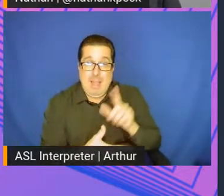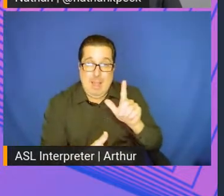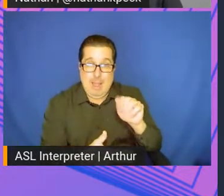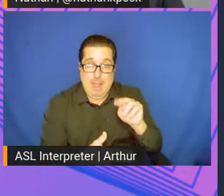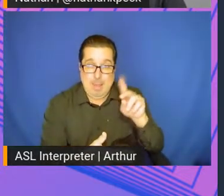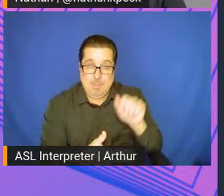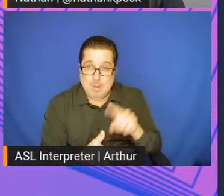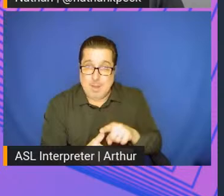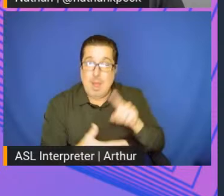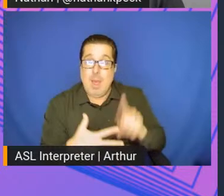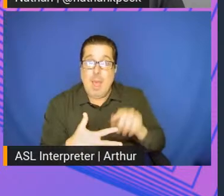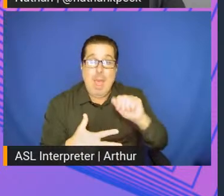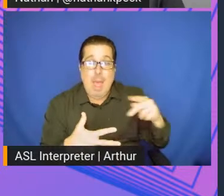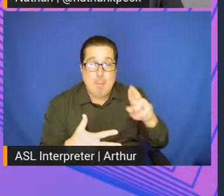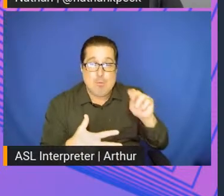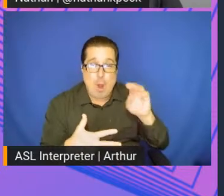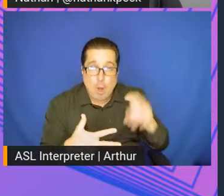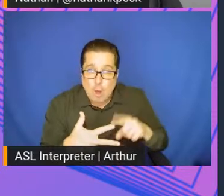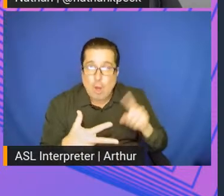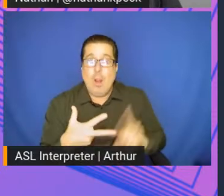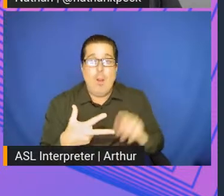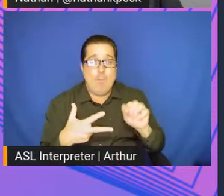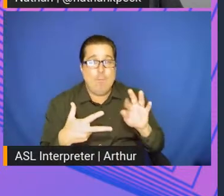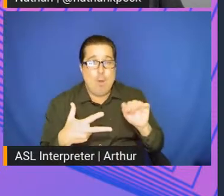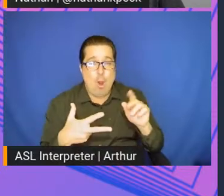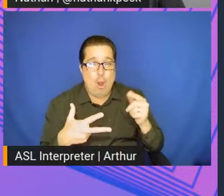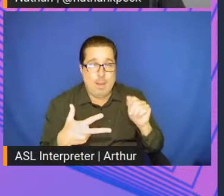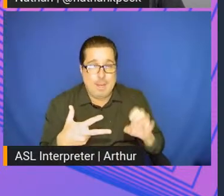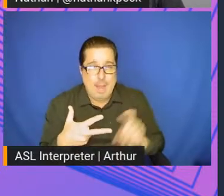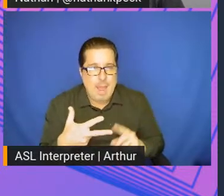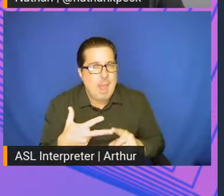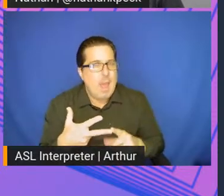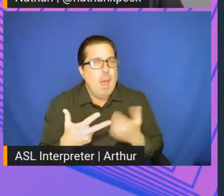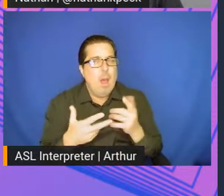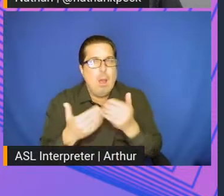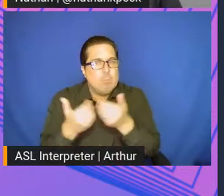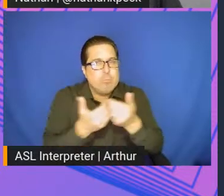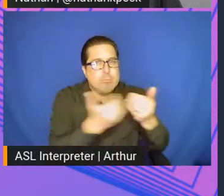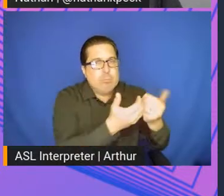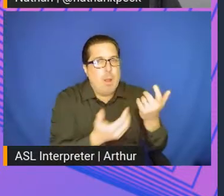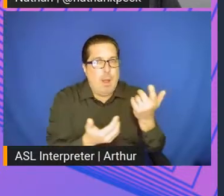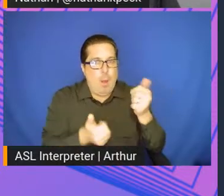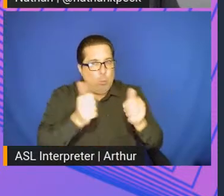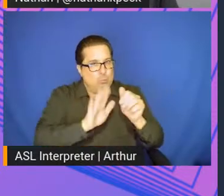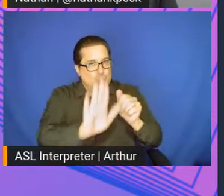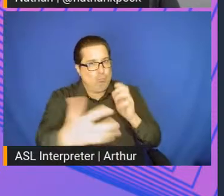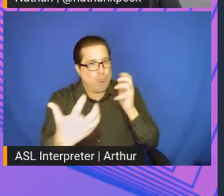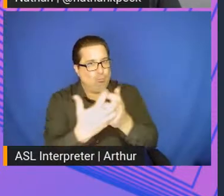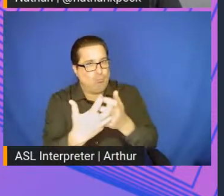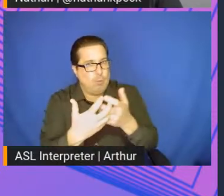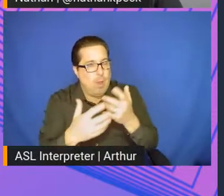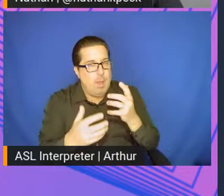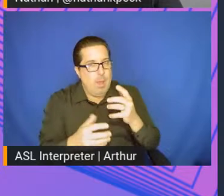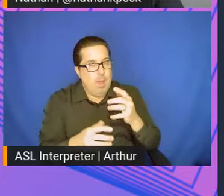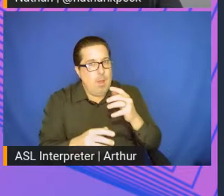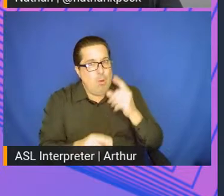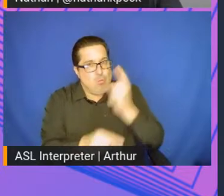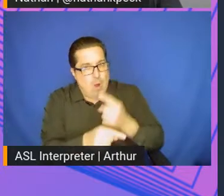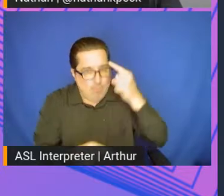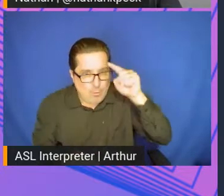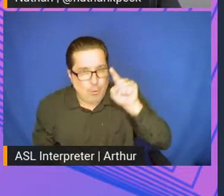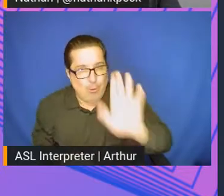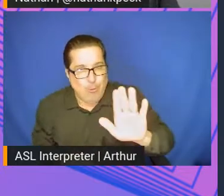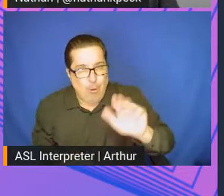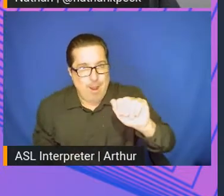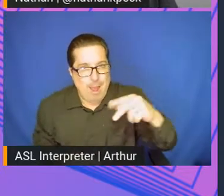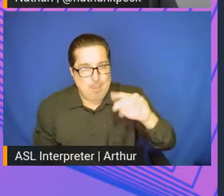differ, and this may influence how I choose to run my application. So looking back to Lambda, once again, the price